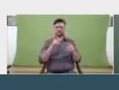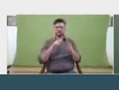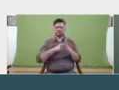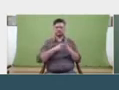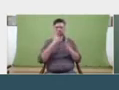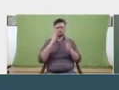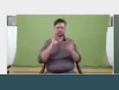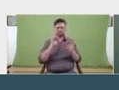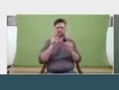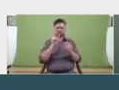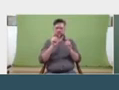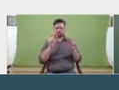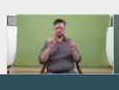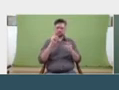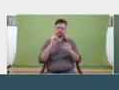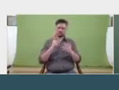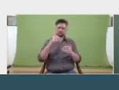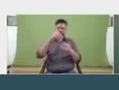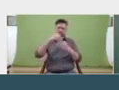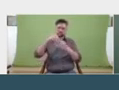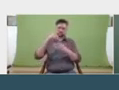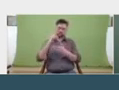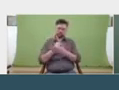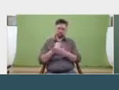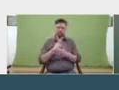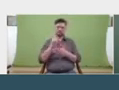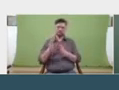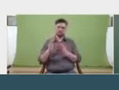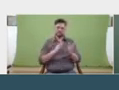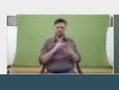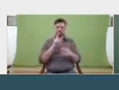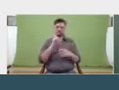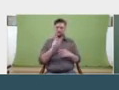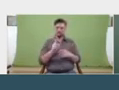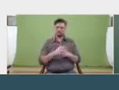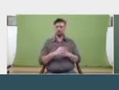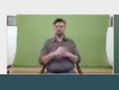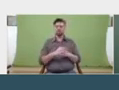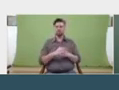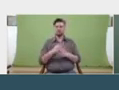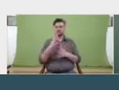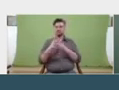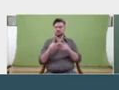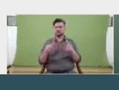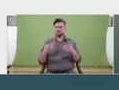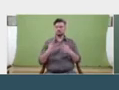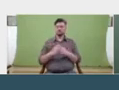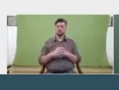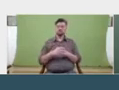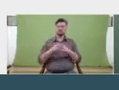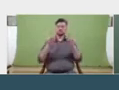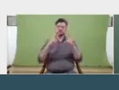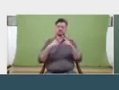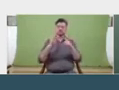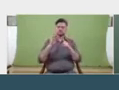language uh progresses via these two notions called topic and comment there is a topic and the